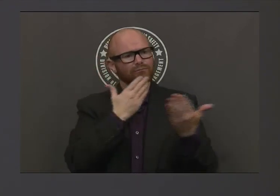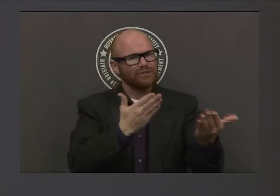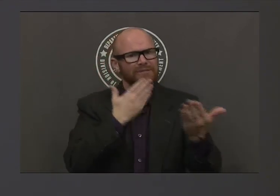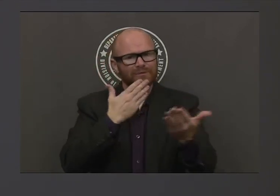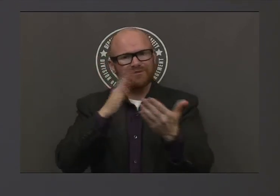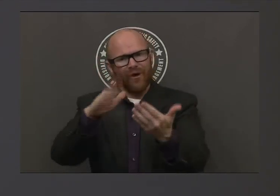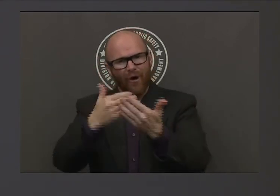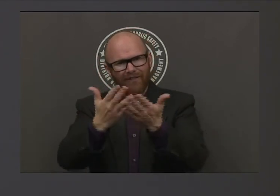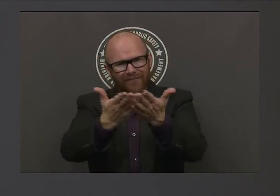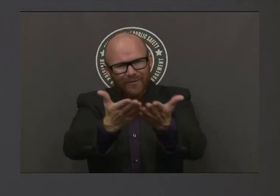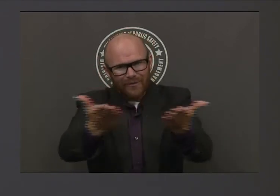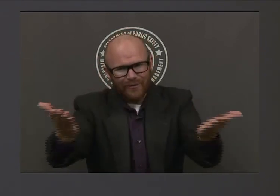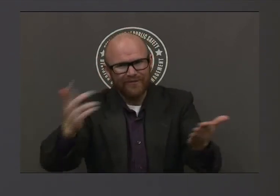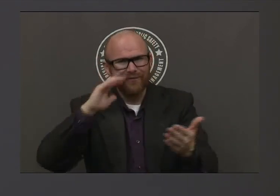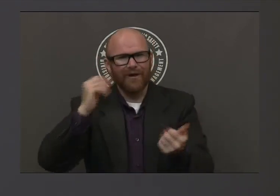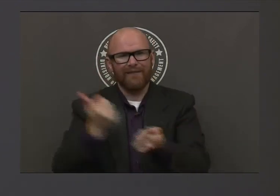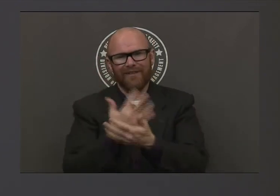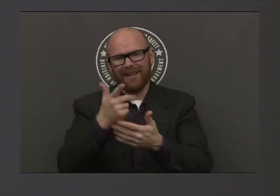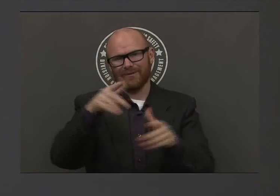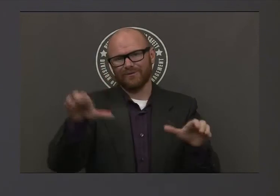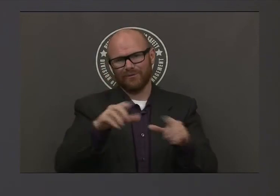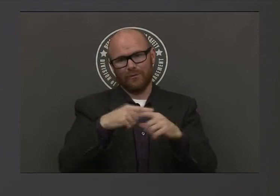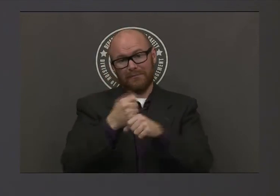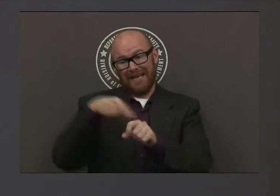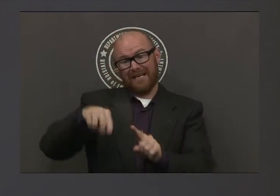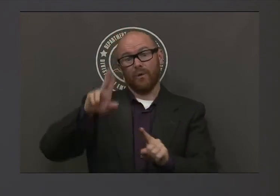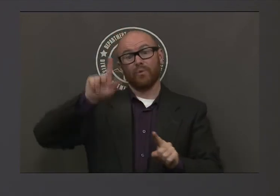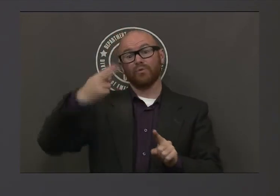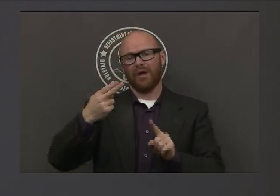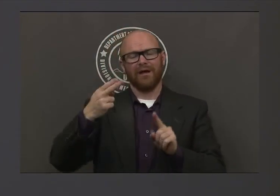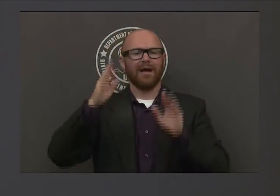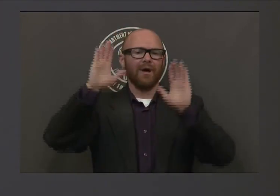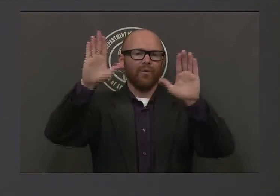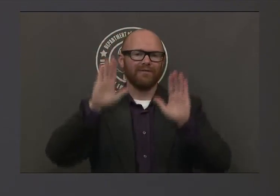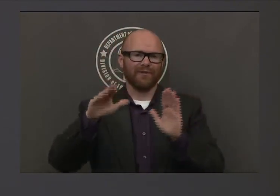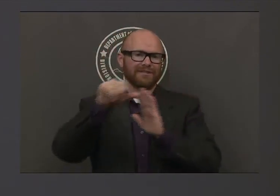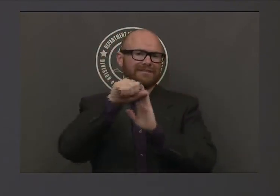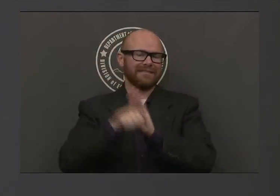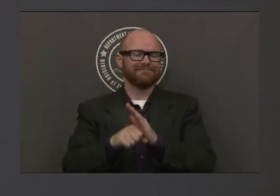what you do to make Utah such a great place to live. Thank you. Stay the course.